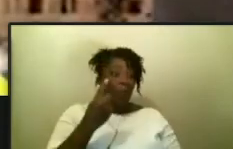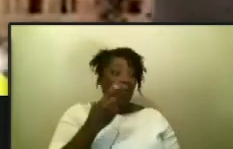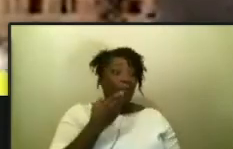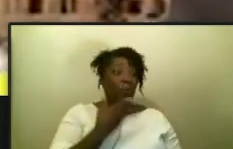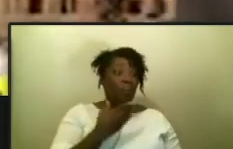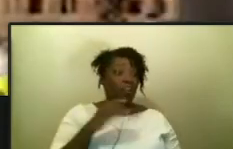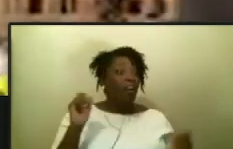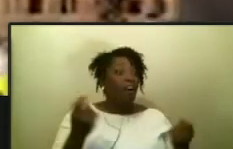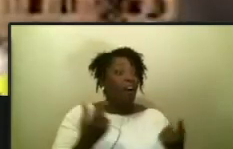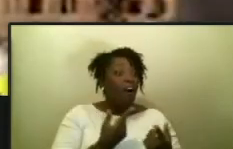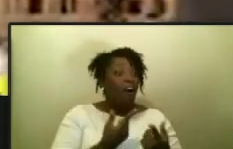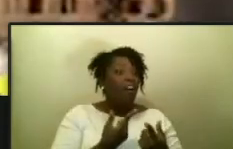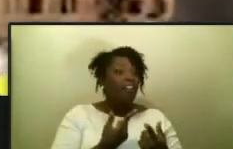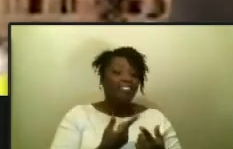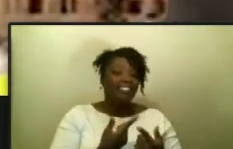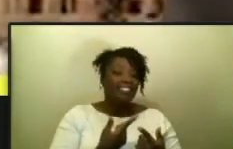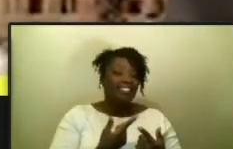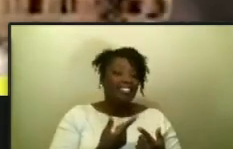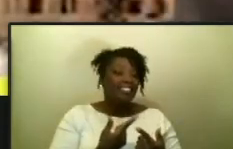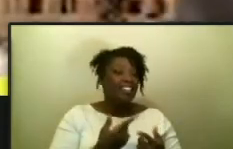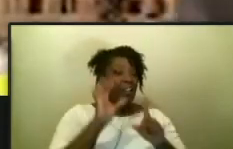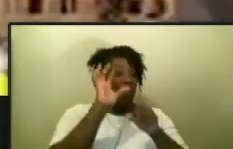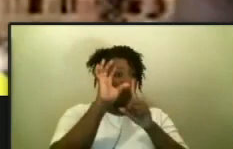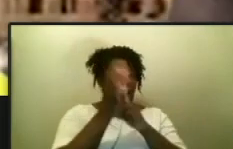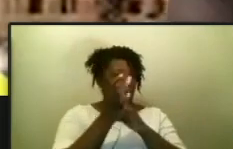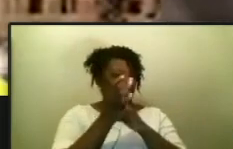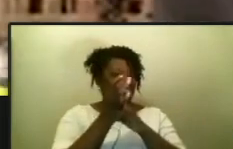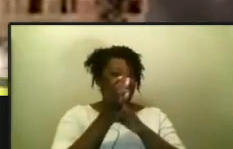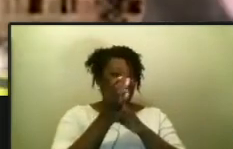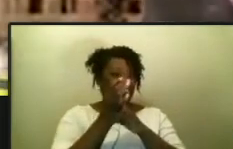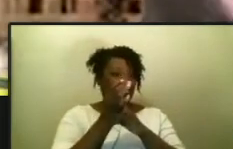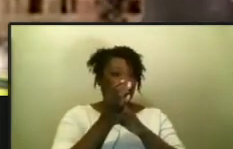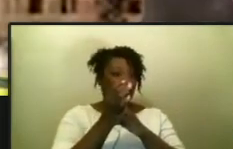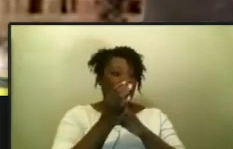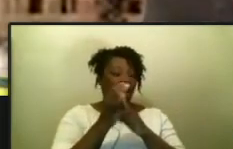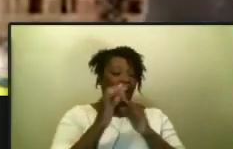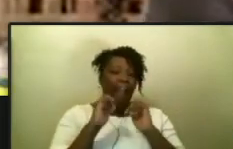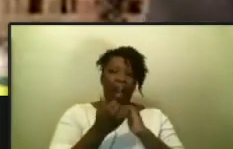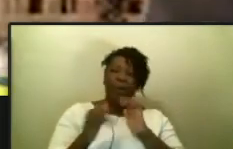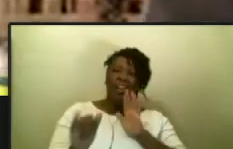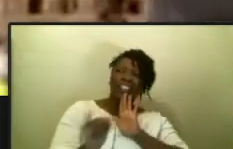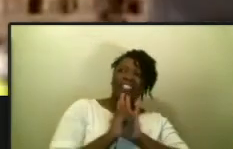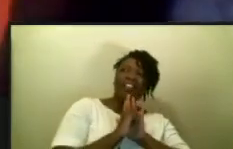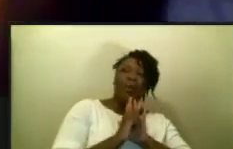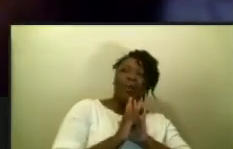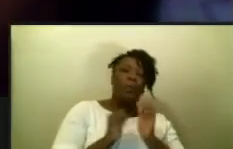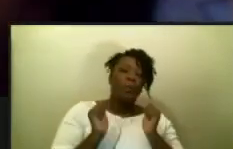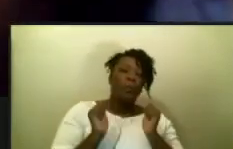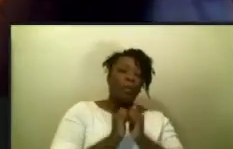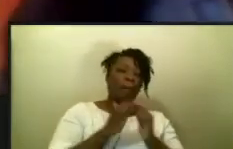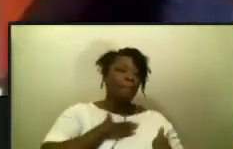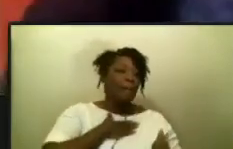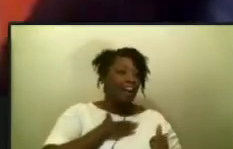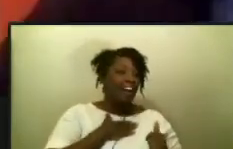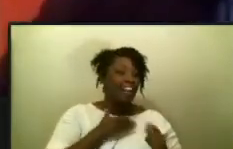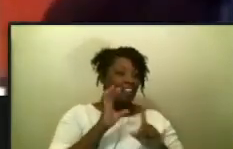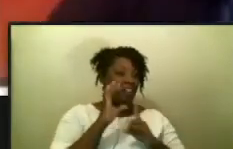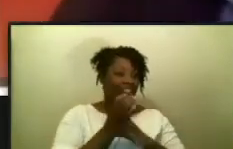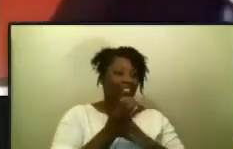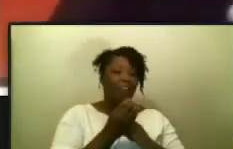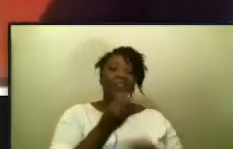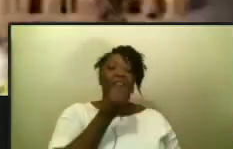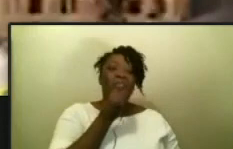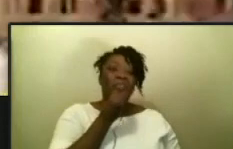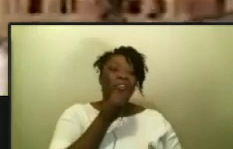all of it is that our cultures is now, how do we identify with our cultures? Through food, through dance, through